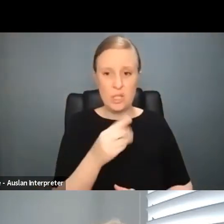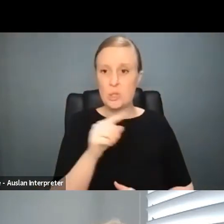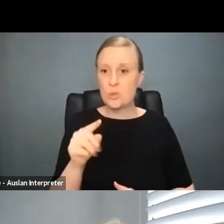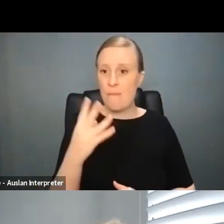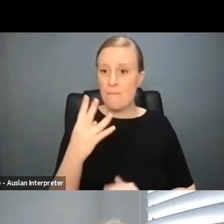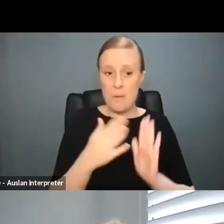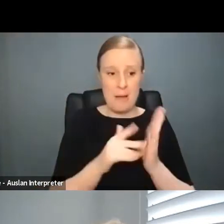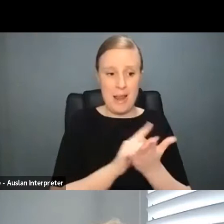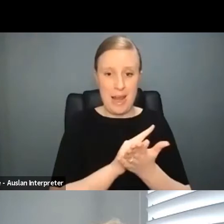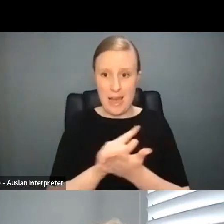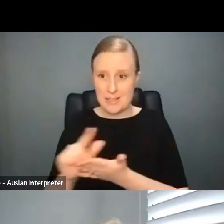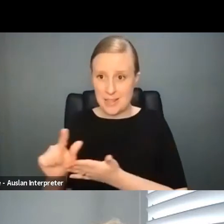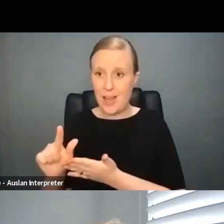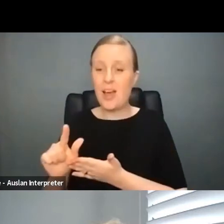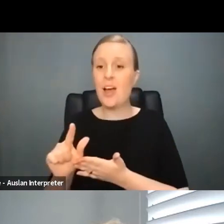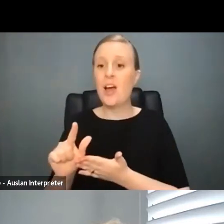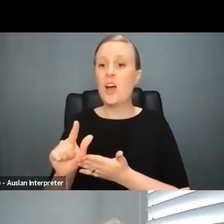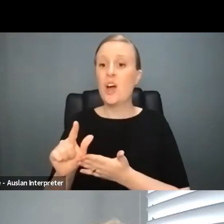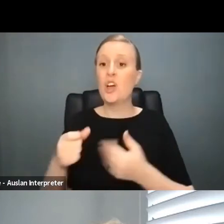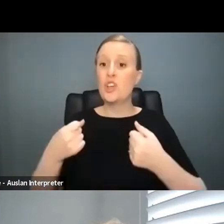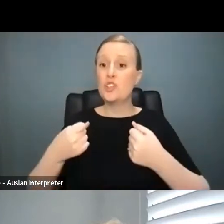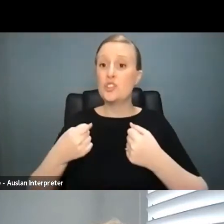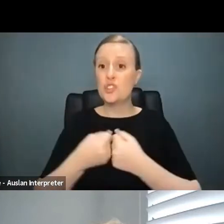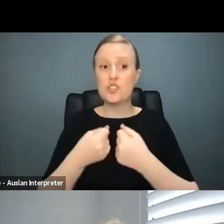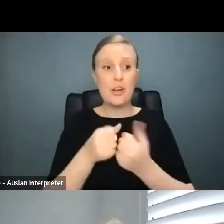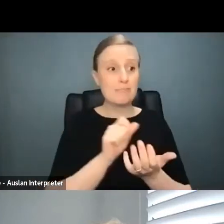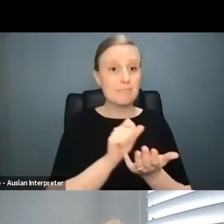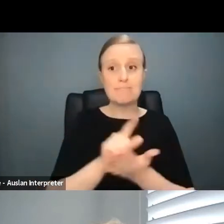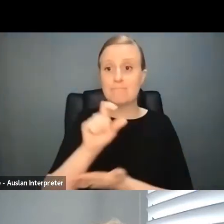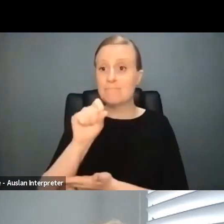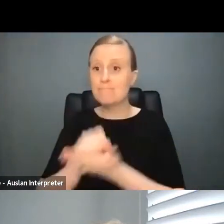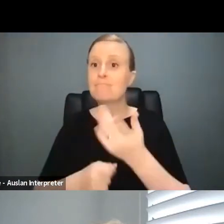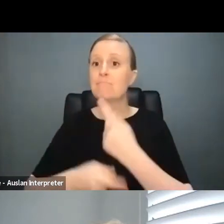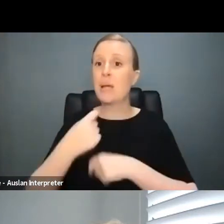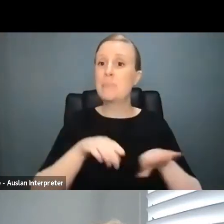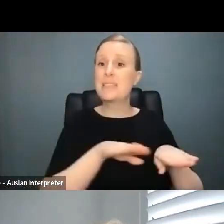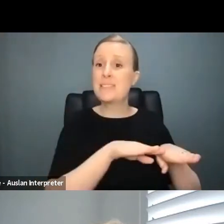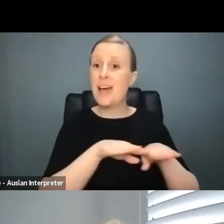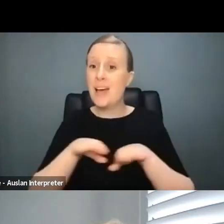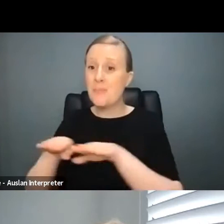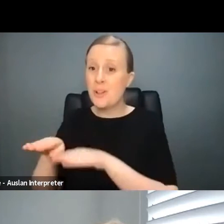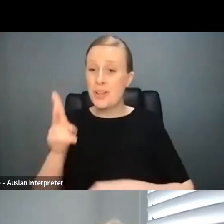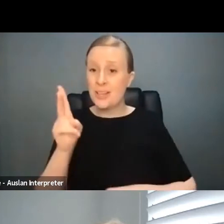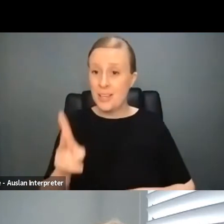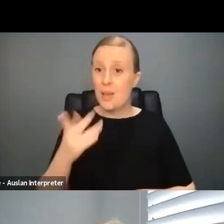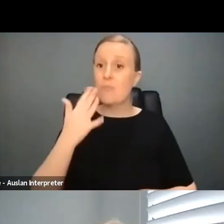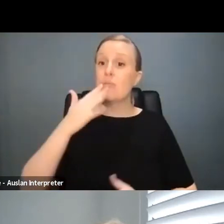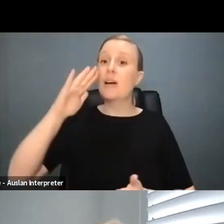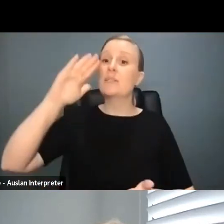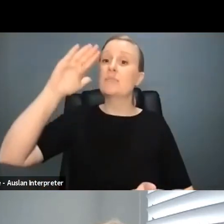market stabilized, and prices fell, and purity raised again, and that seems to have